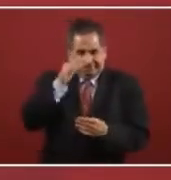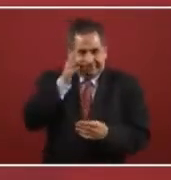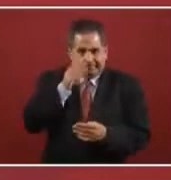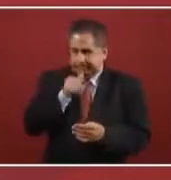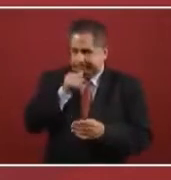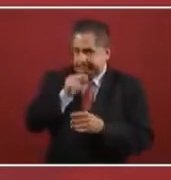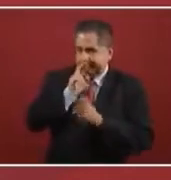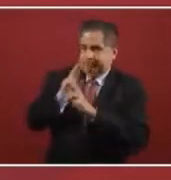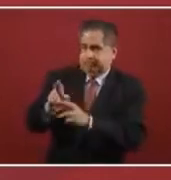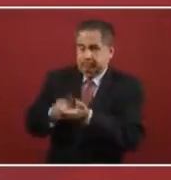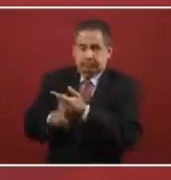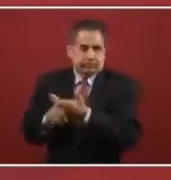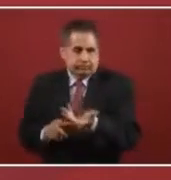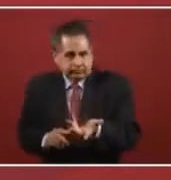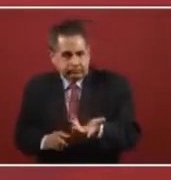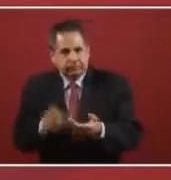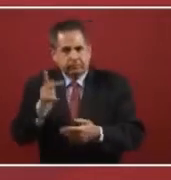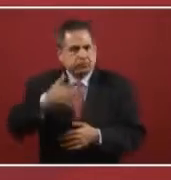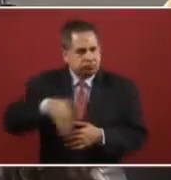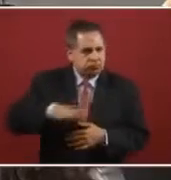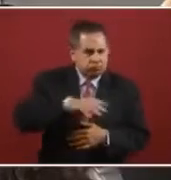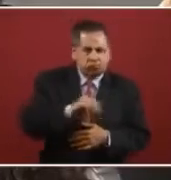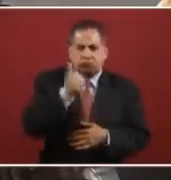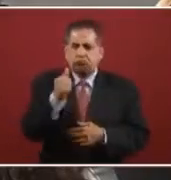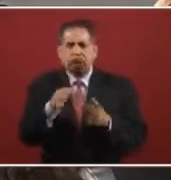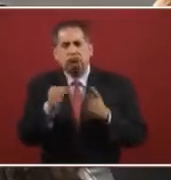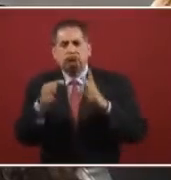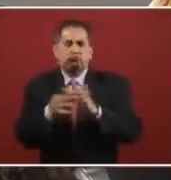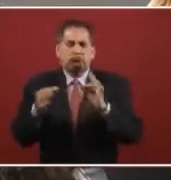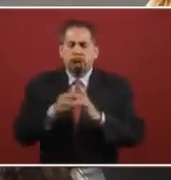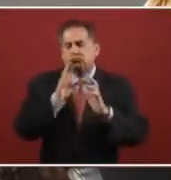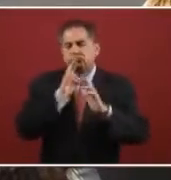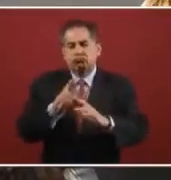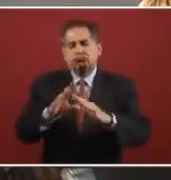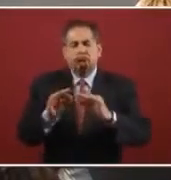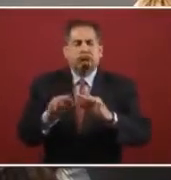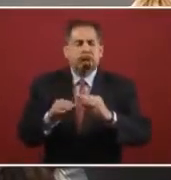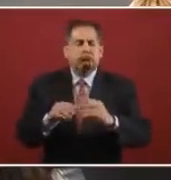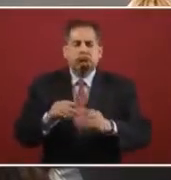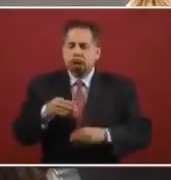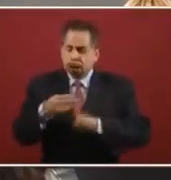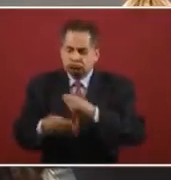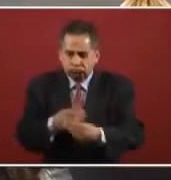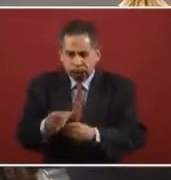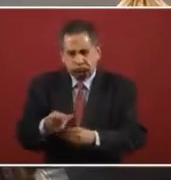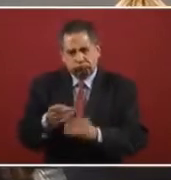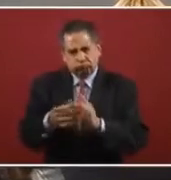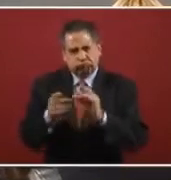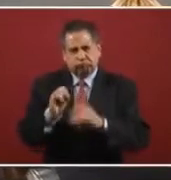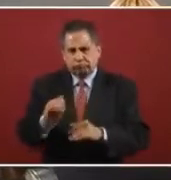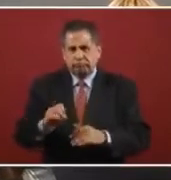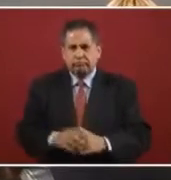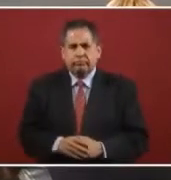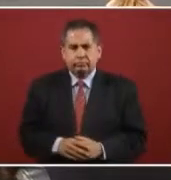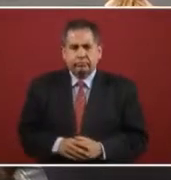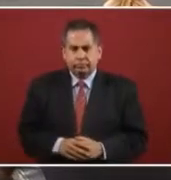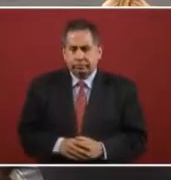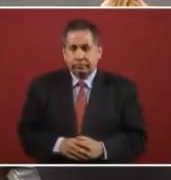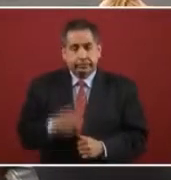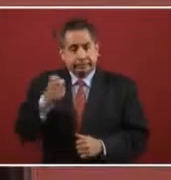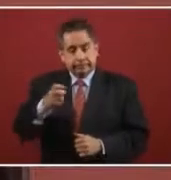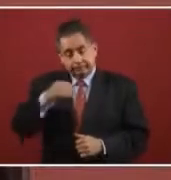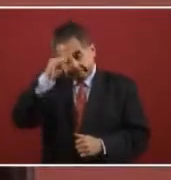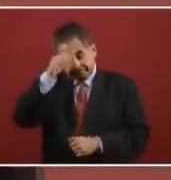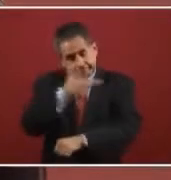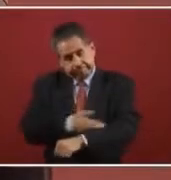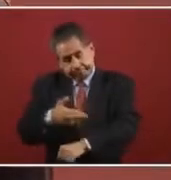not, like, unfounded. And sometimes there's other ways for them to deal with it. And we're